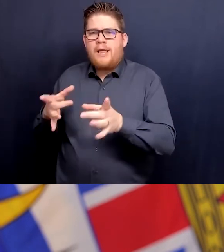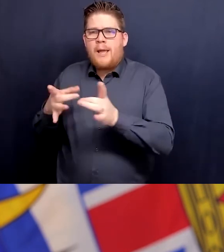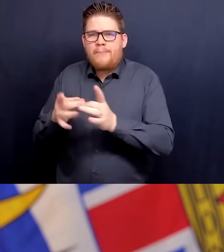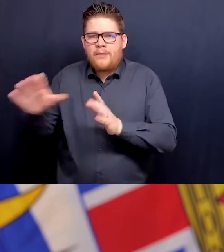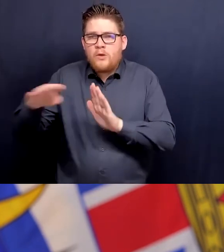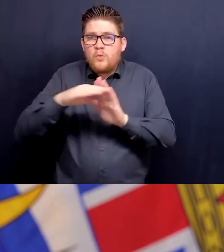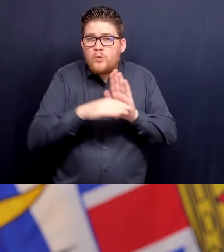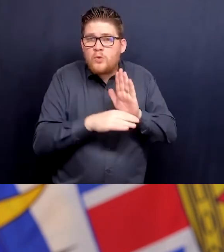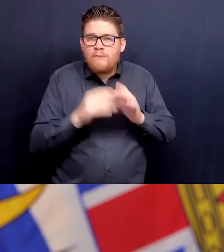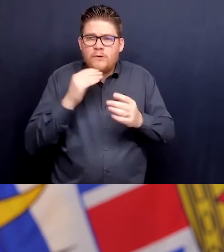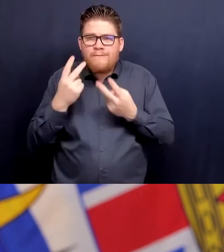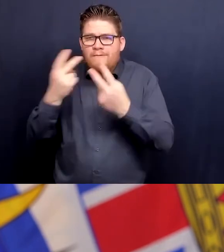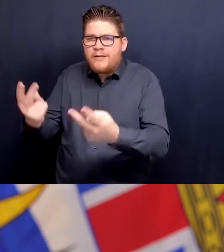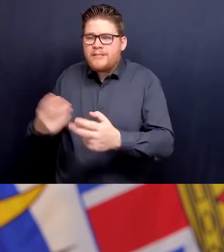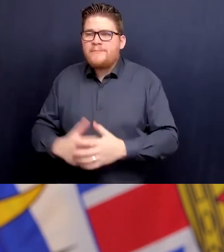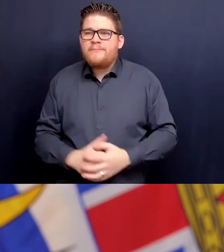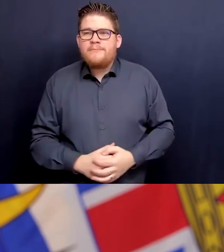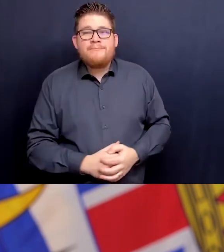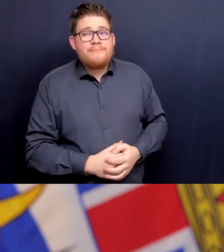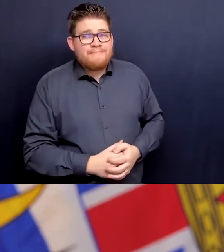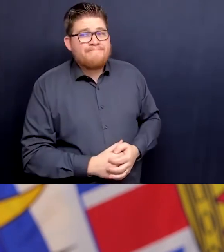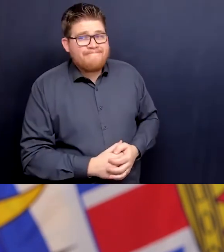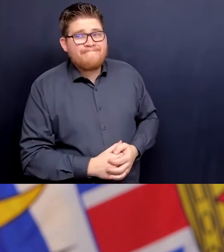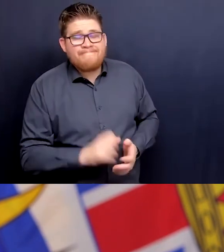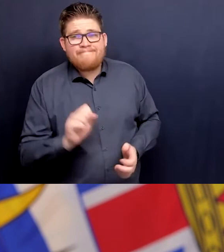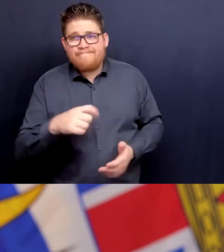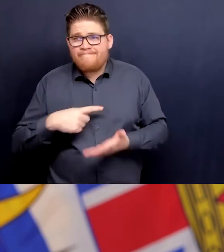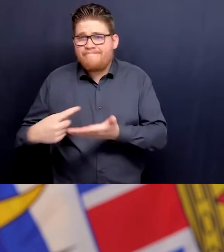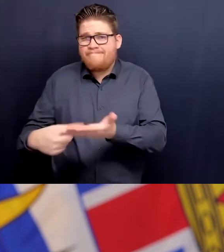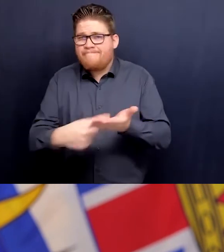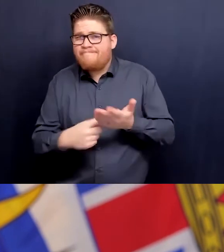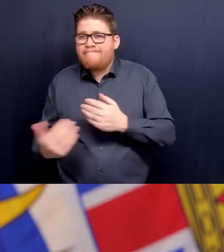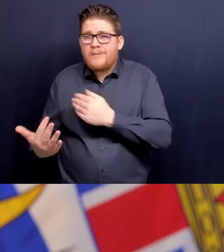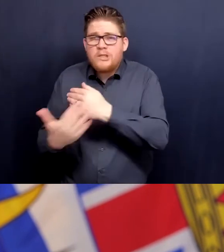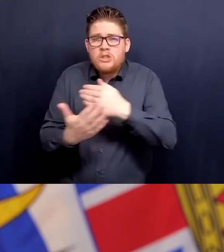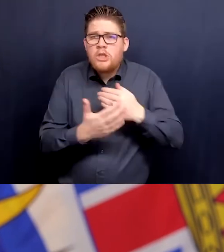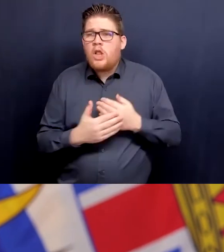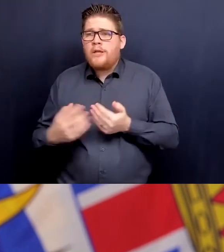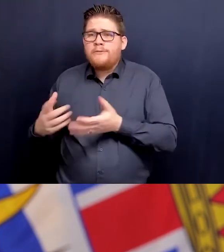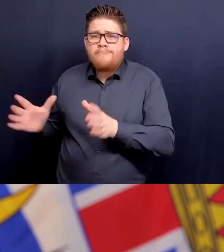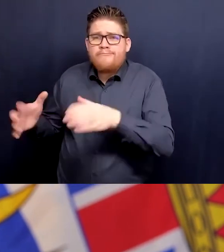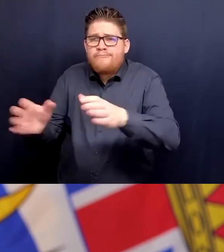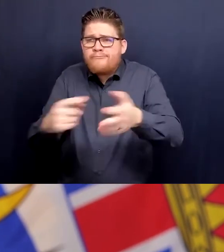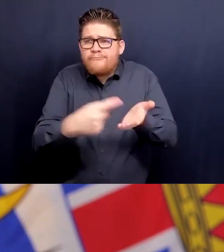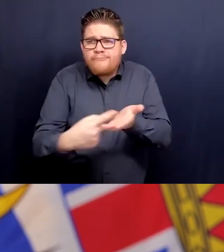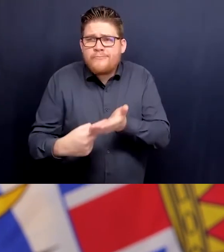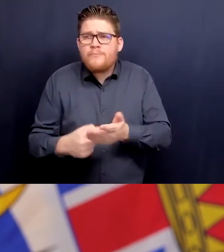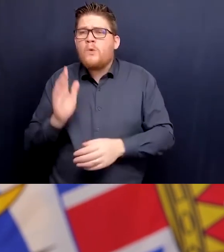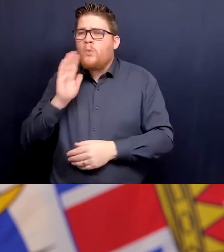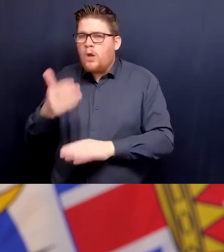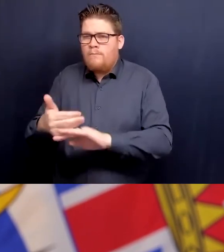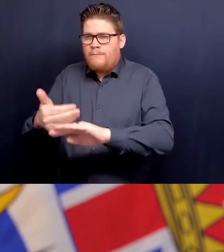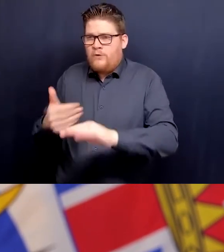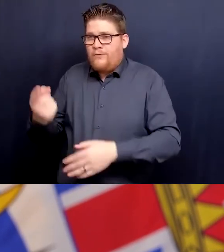been talking with the sector over the last couple of days around this, and so it will be by next Friday. So we're giving a week.